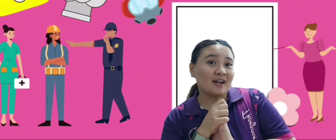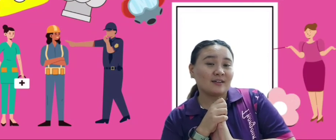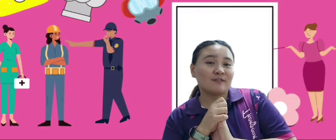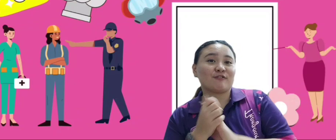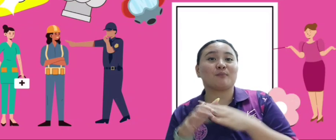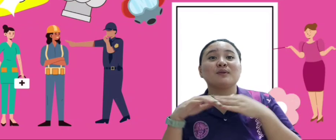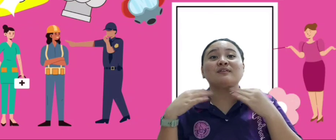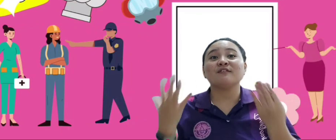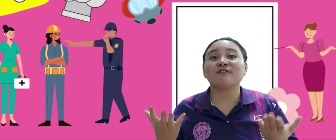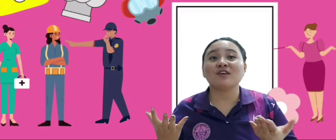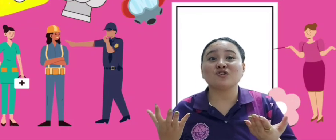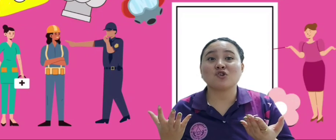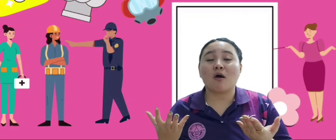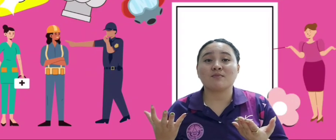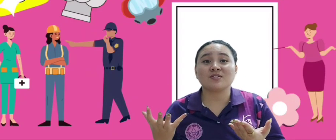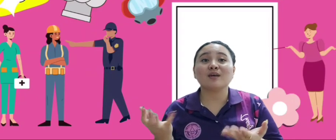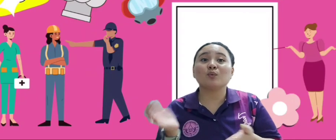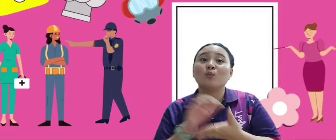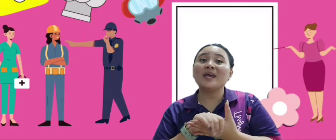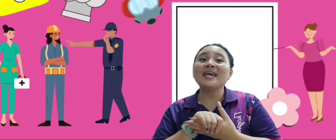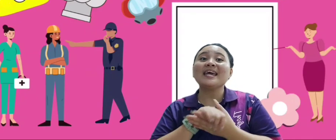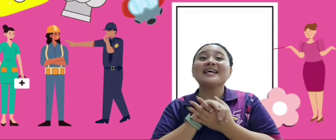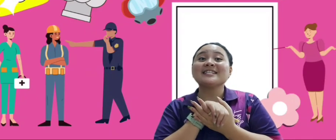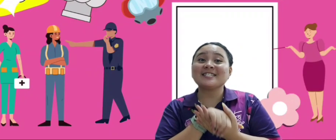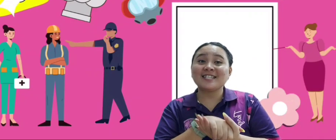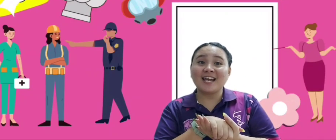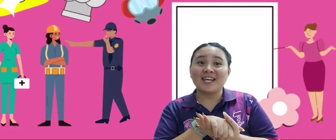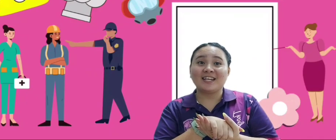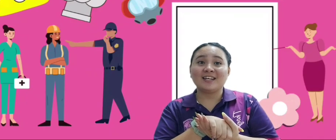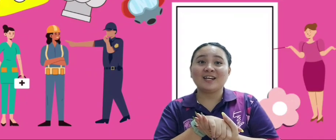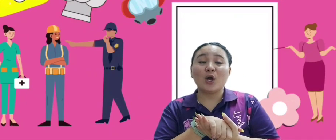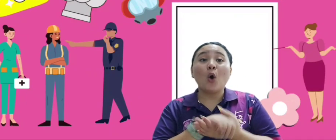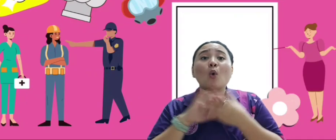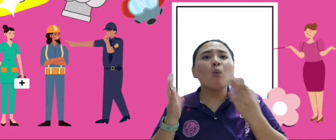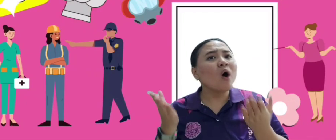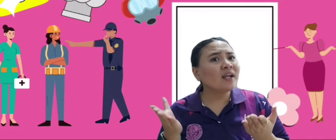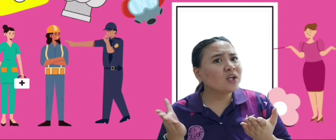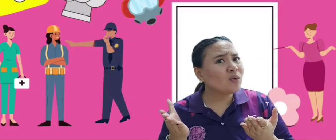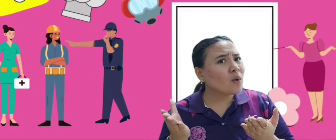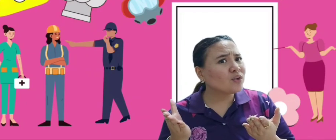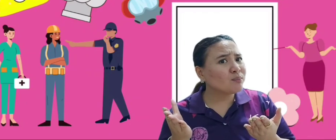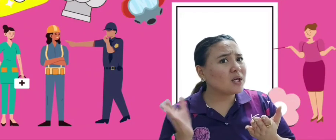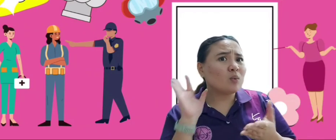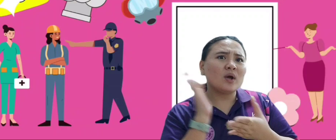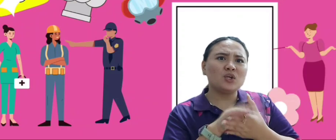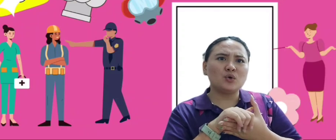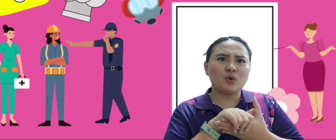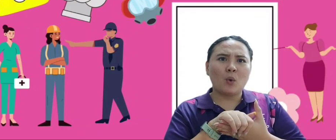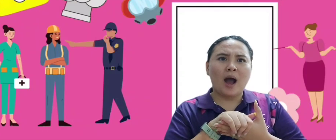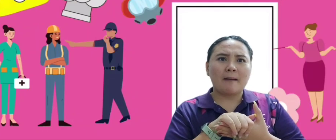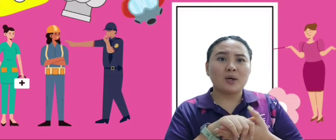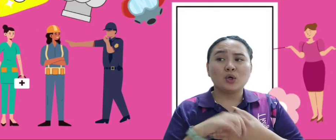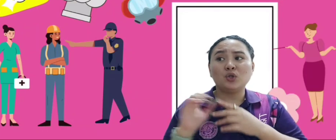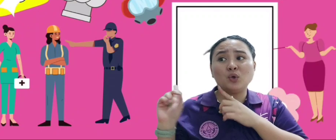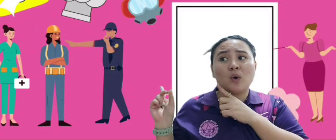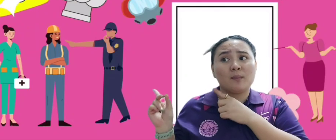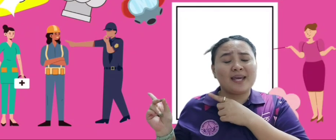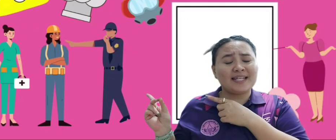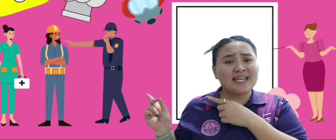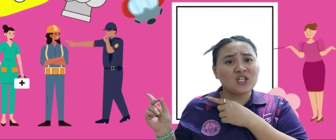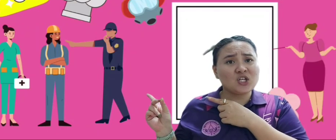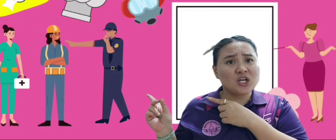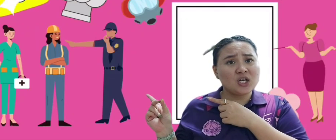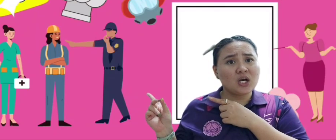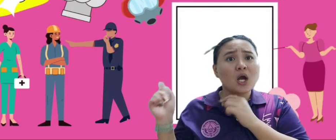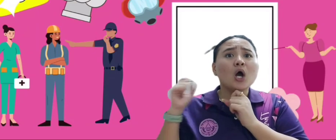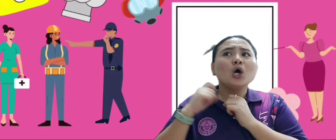a lot from the different jobs that we studied. What do you want to be when you grow up? Do you want to be